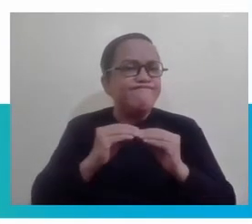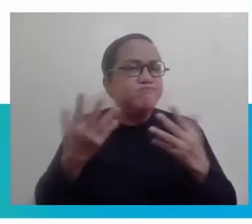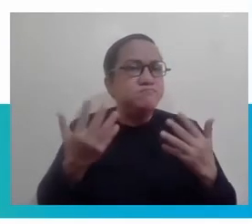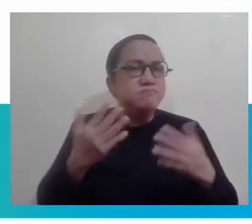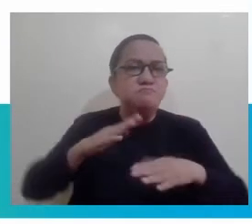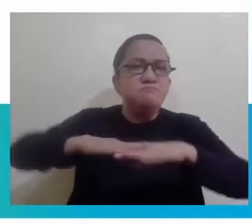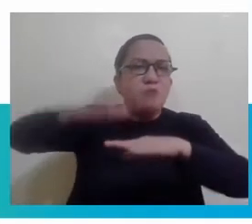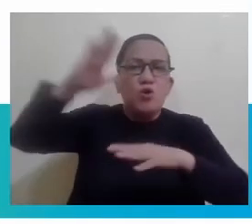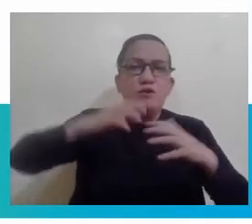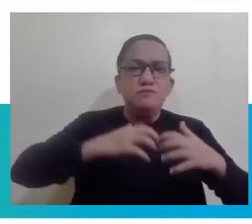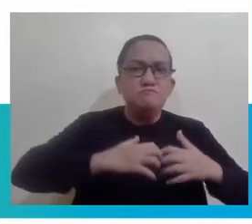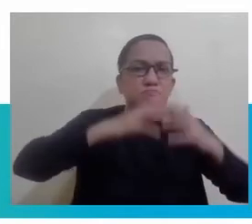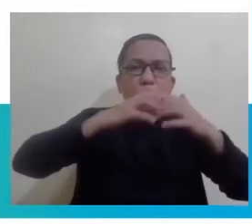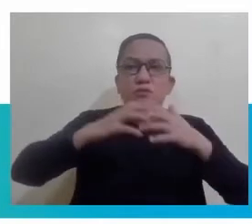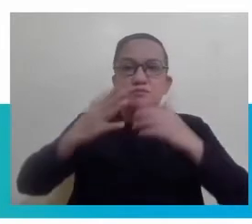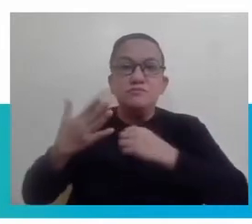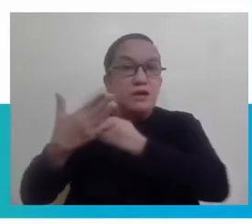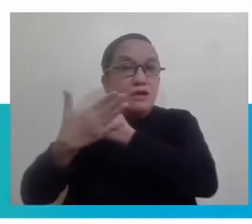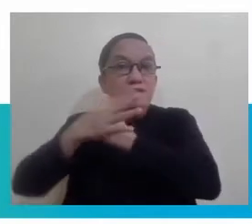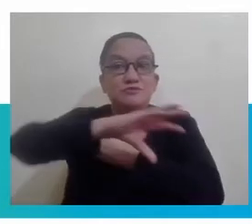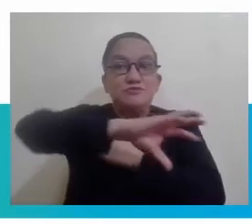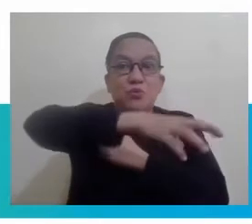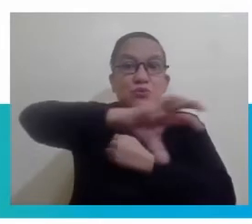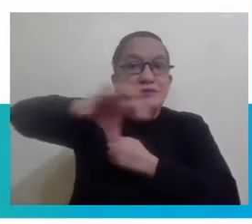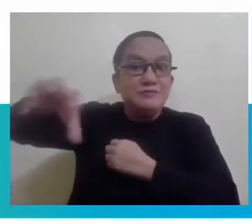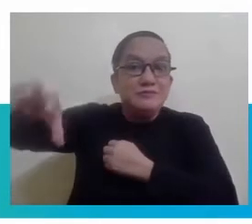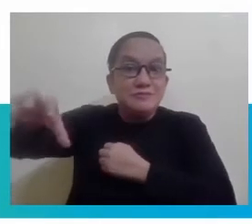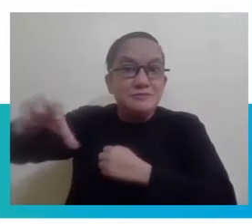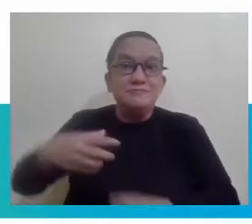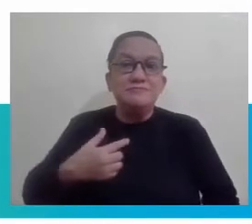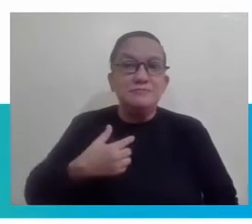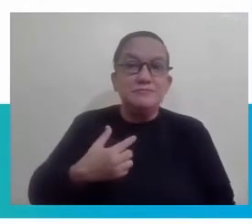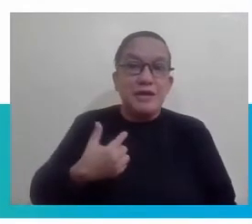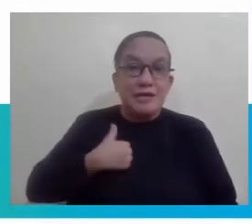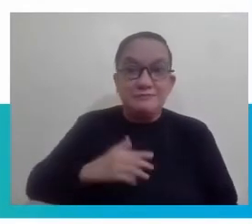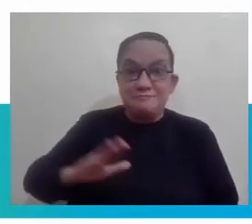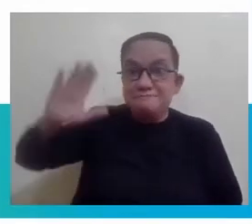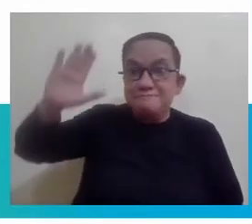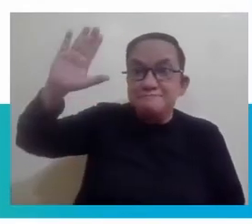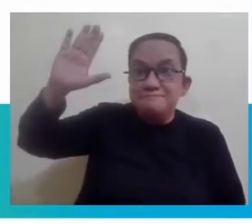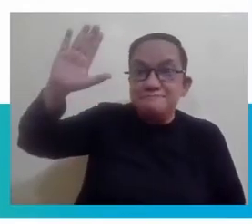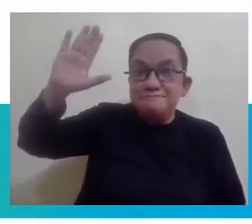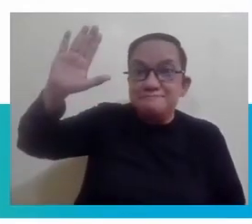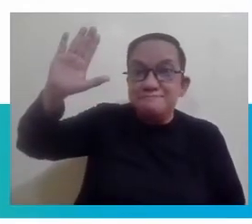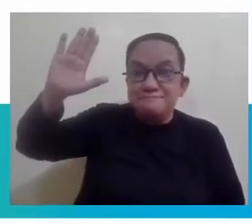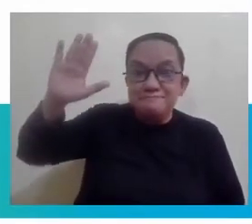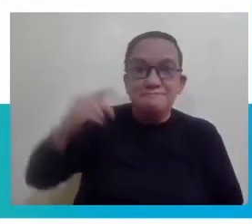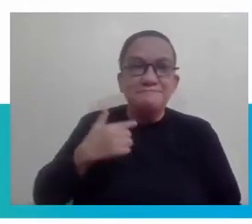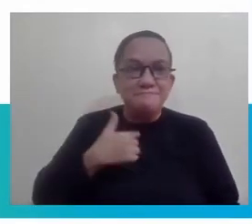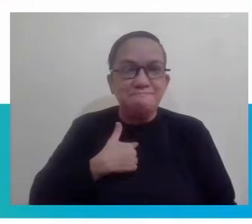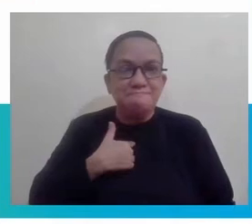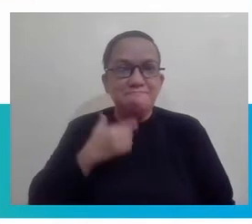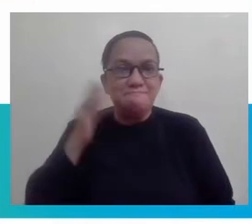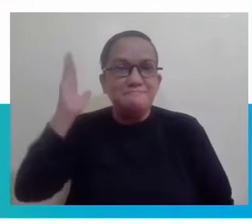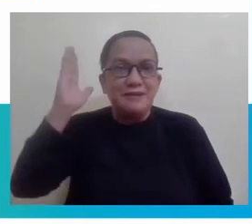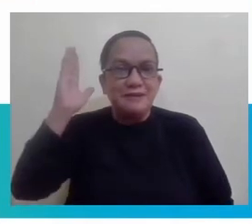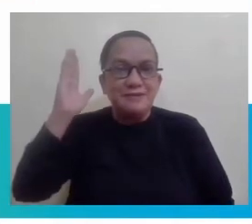you, Natalie. Can I go now? Please, yes. Okay. I'm starting